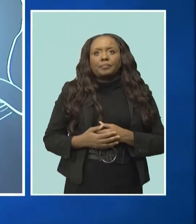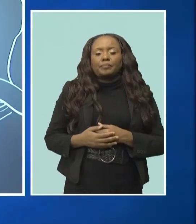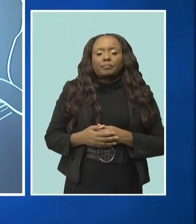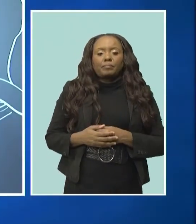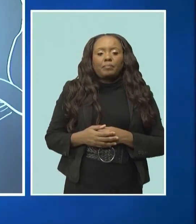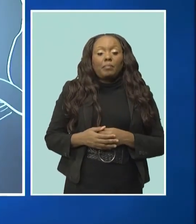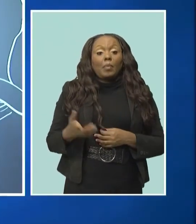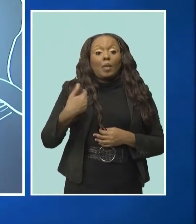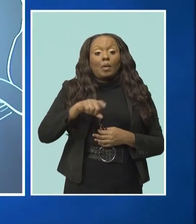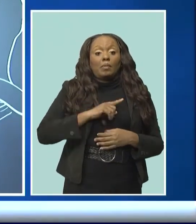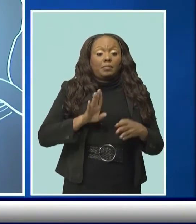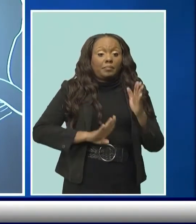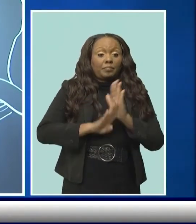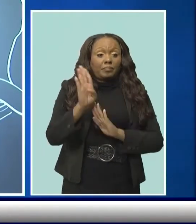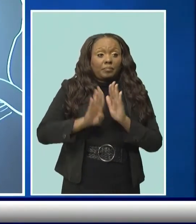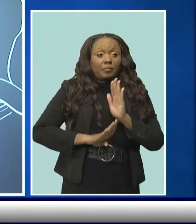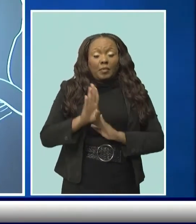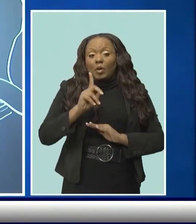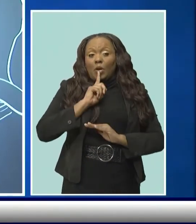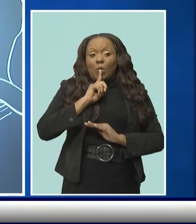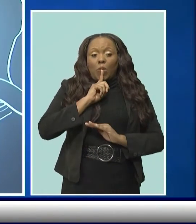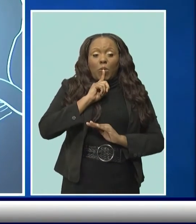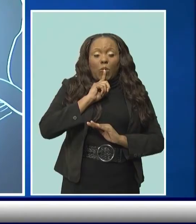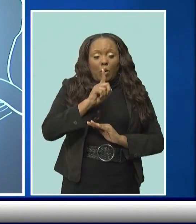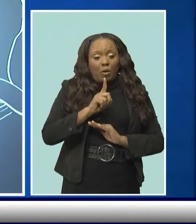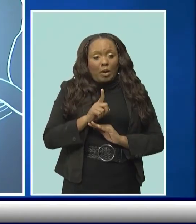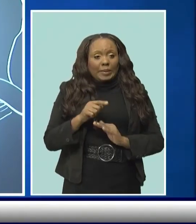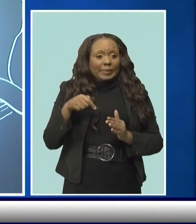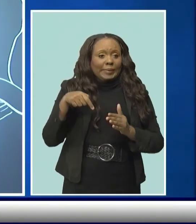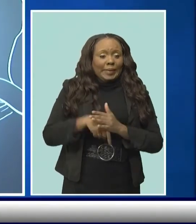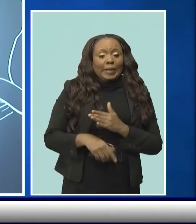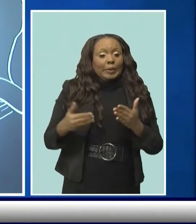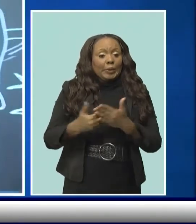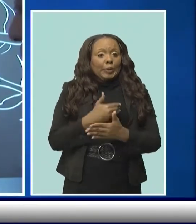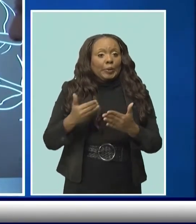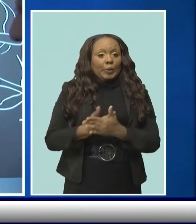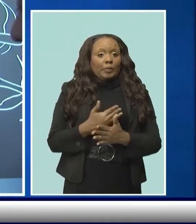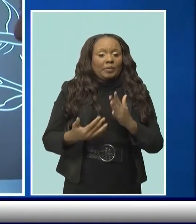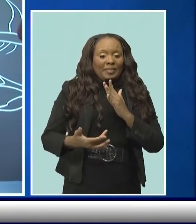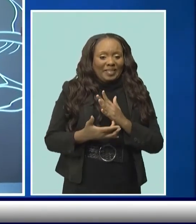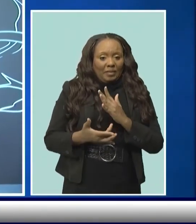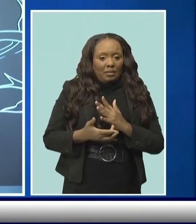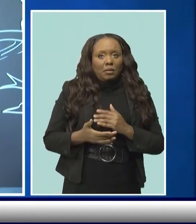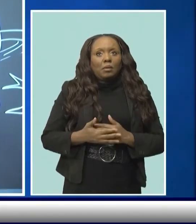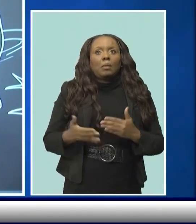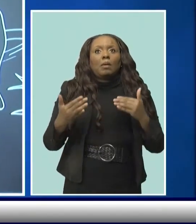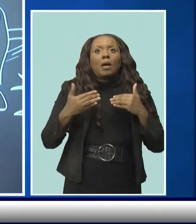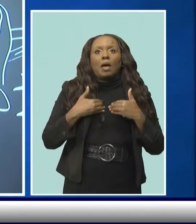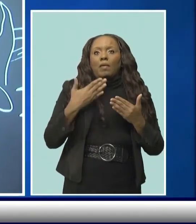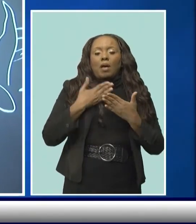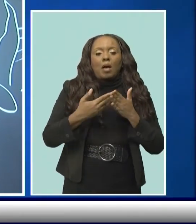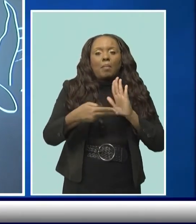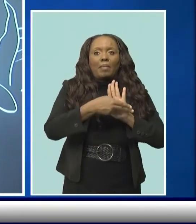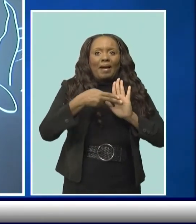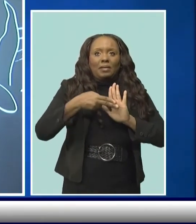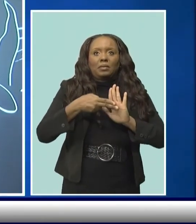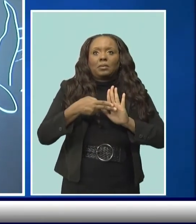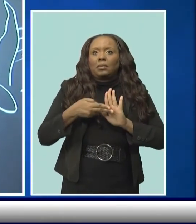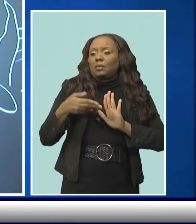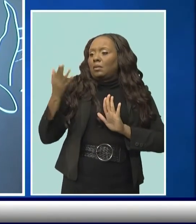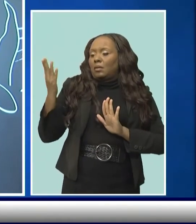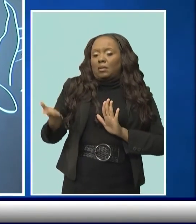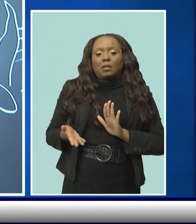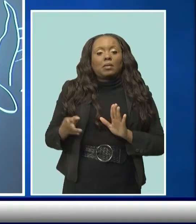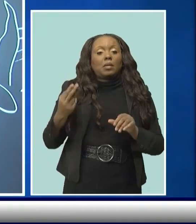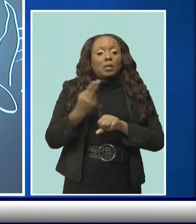are developing cutting-edge technology. I'd like to show you right here. We have a proprietary branded biometric device that uses